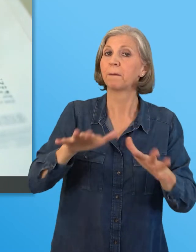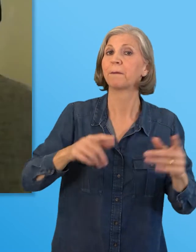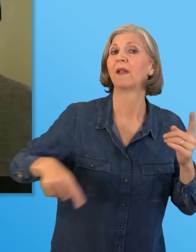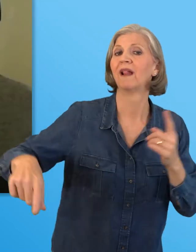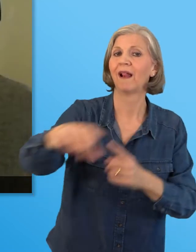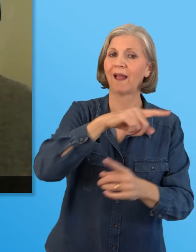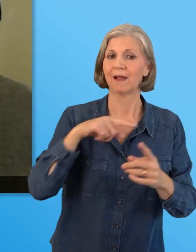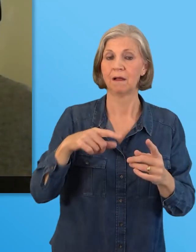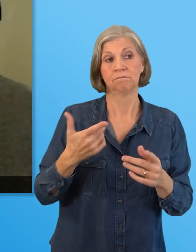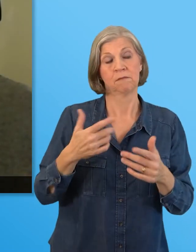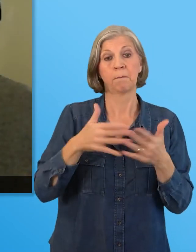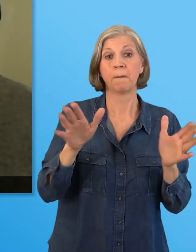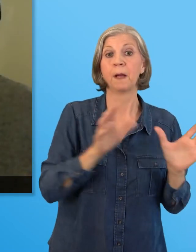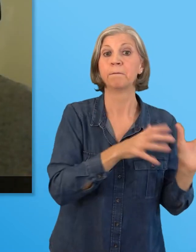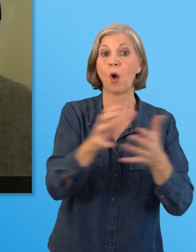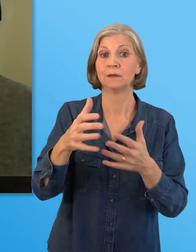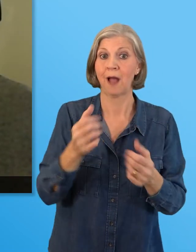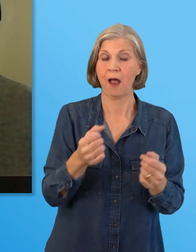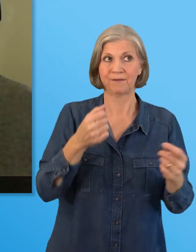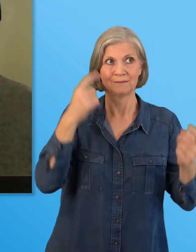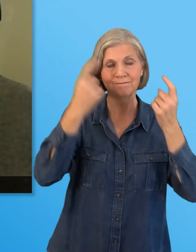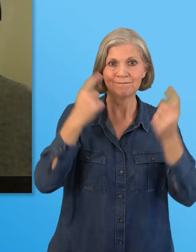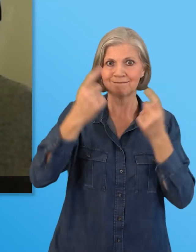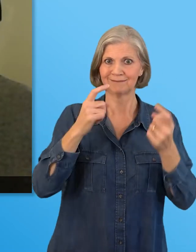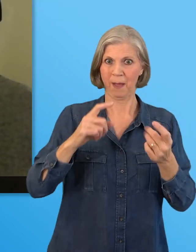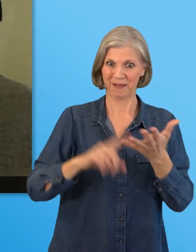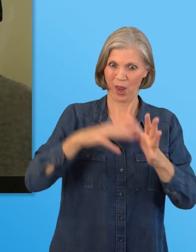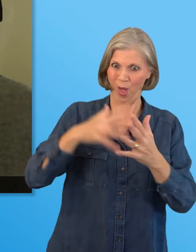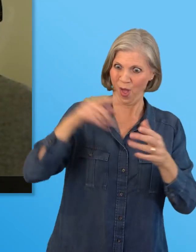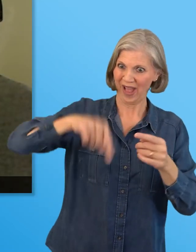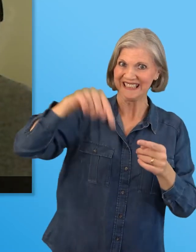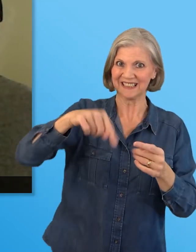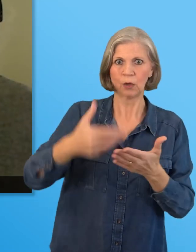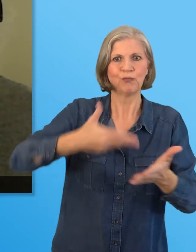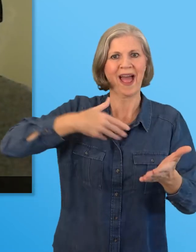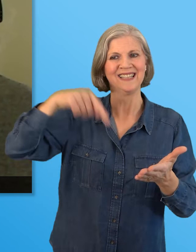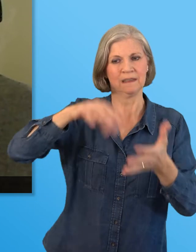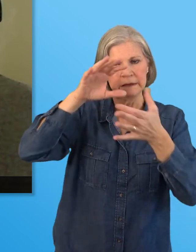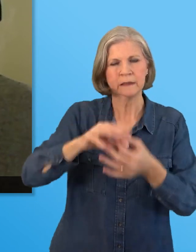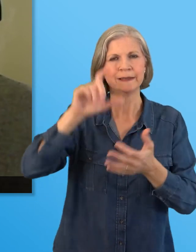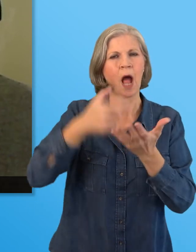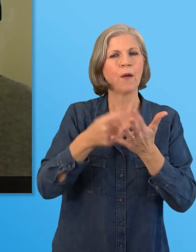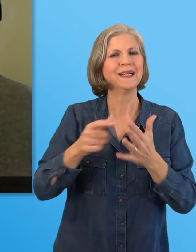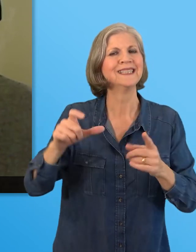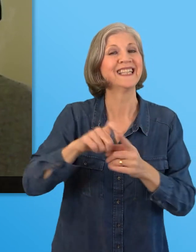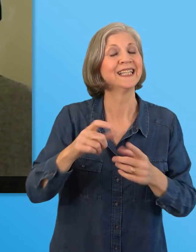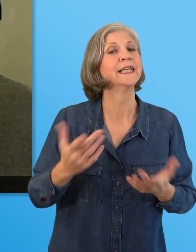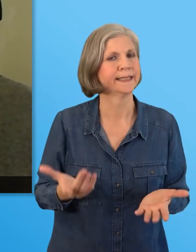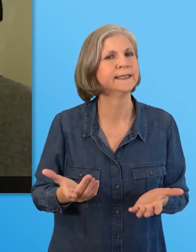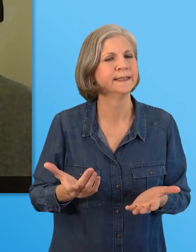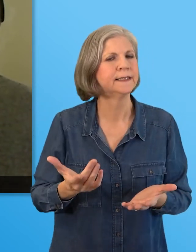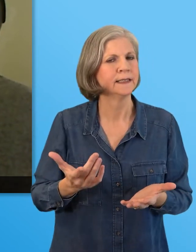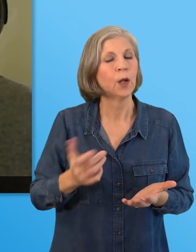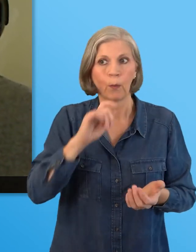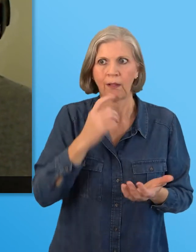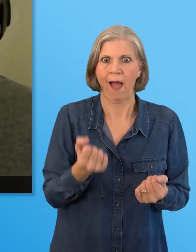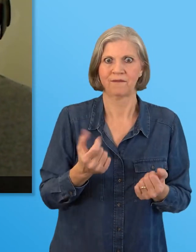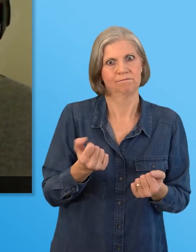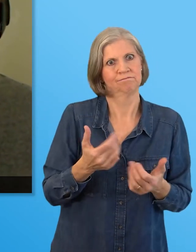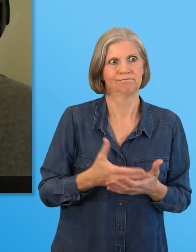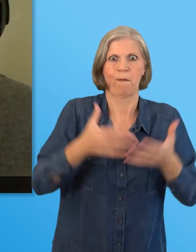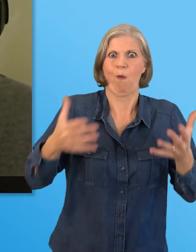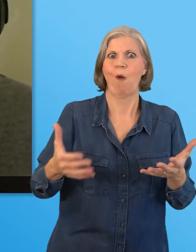people. If public bodies have to, by law, consider rights in the